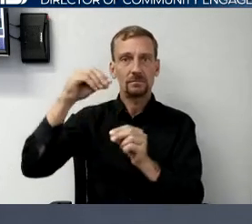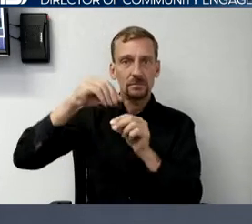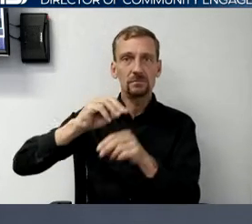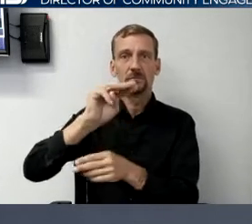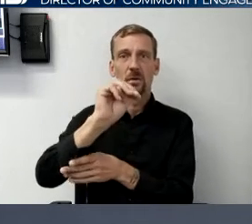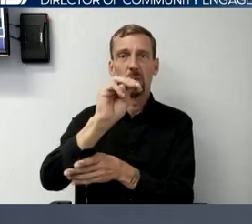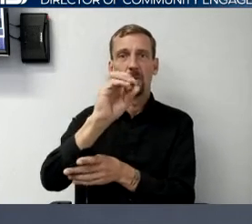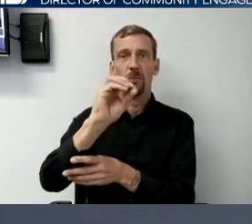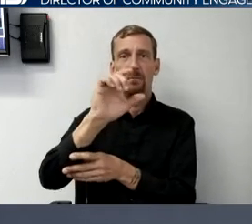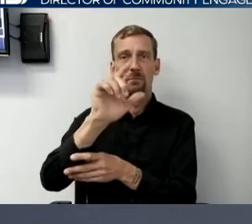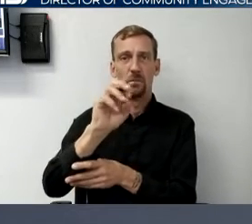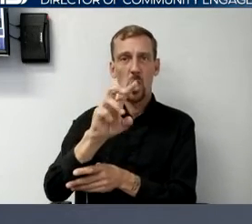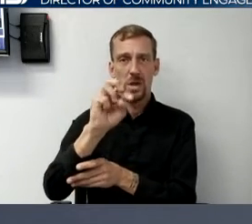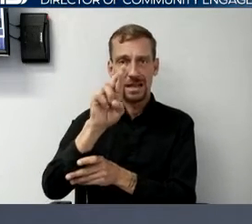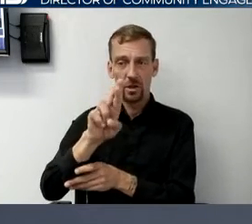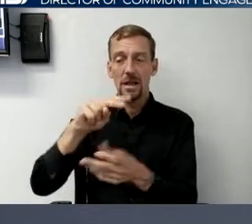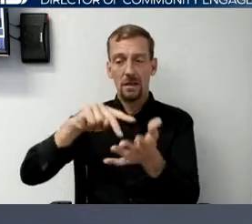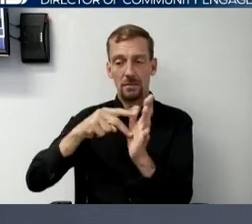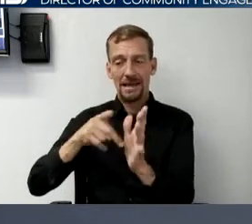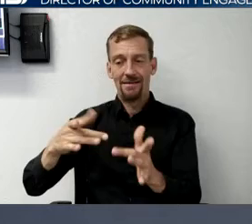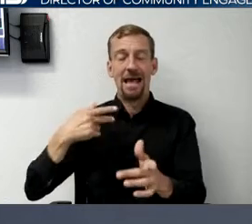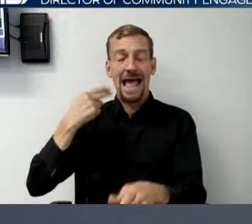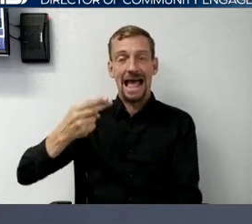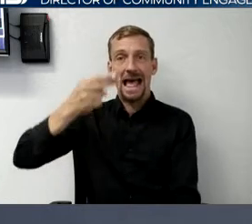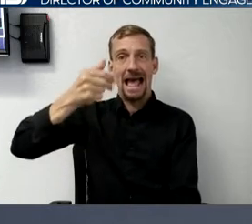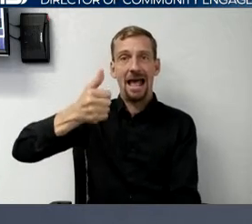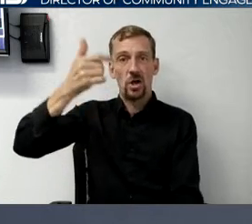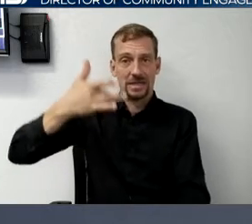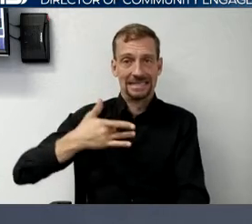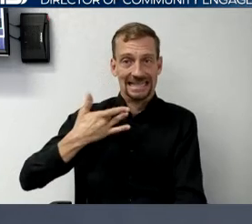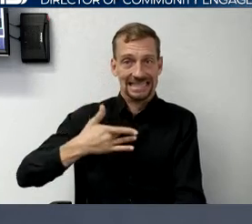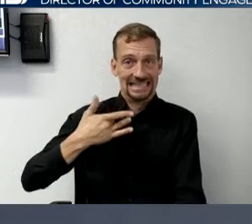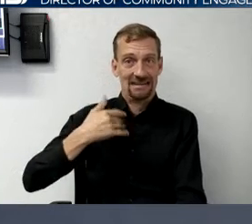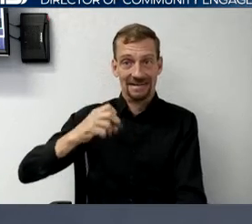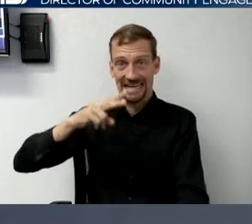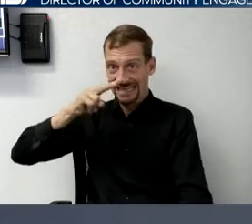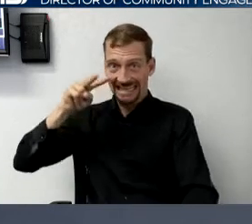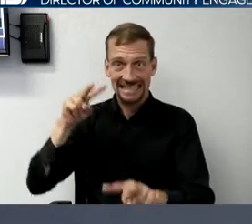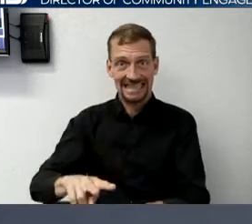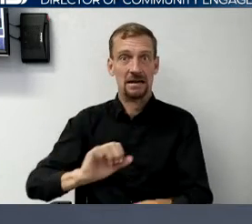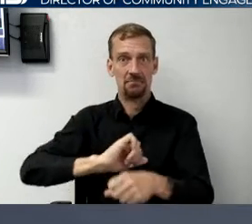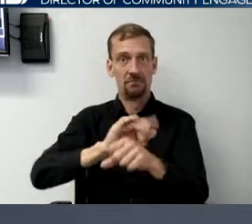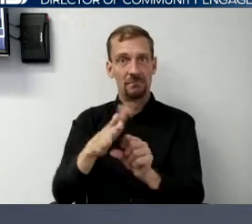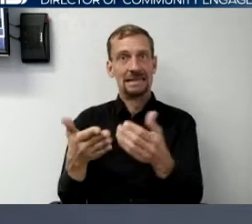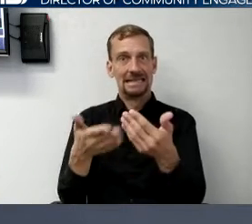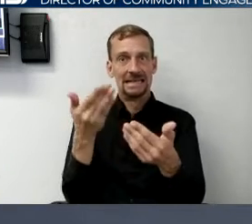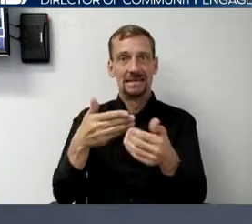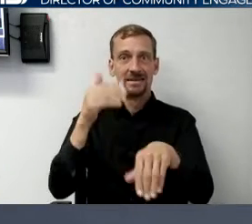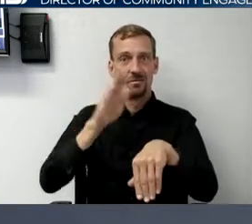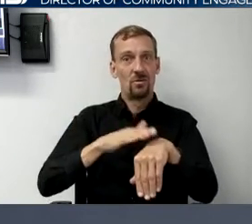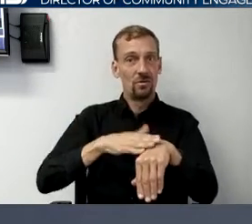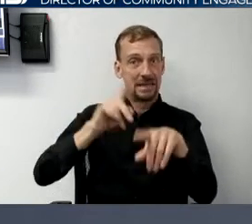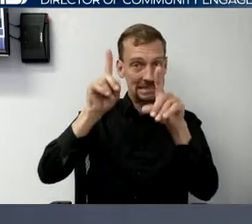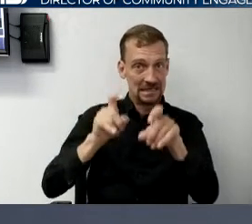higher sensitivity rate, and they actually are designed, both